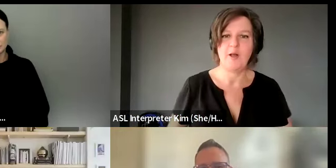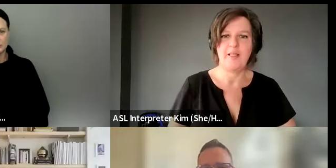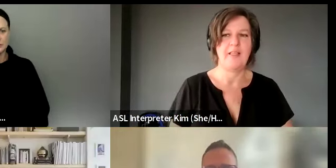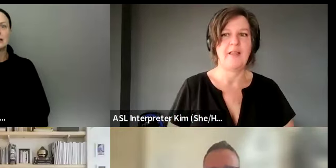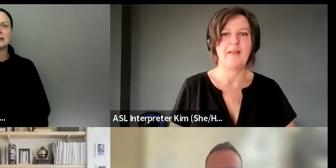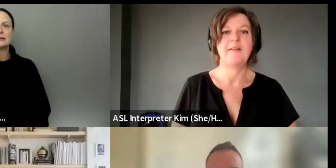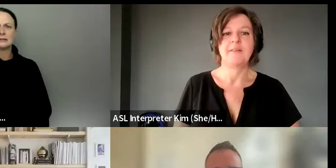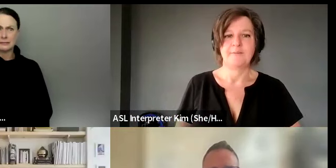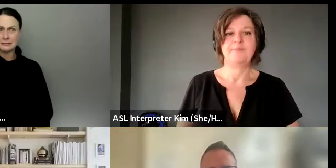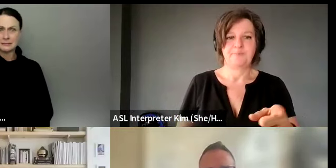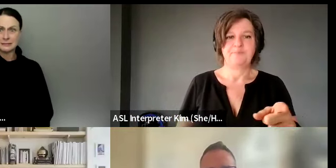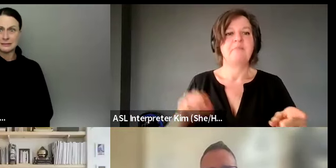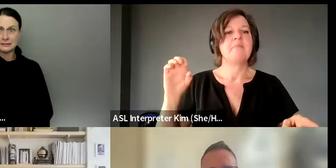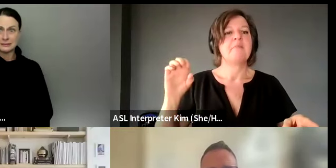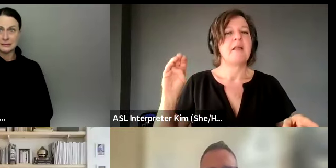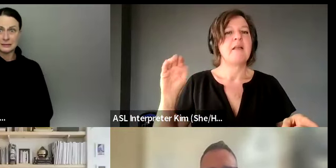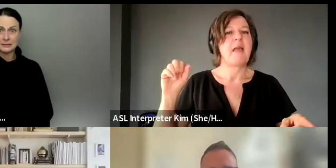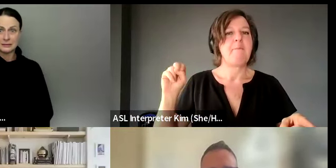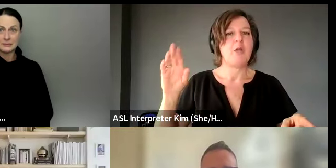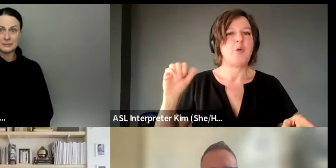Yes, it was. It was wonderful.